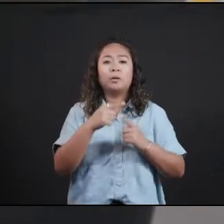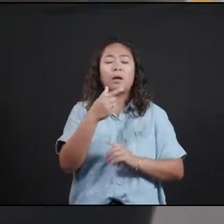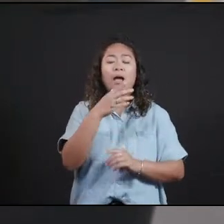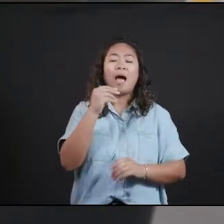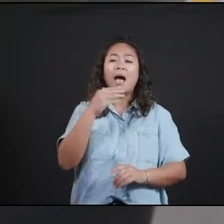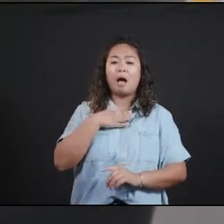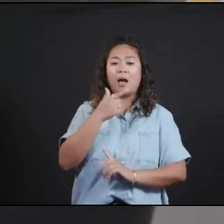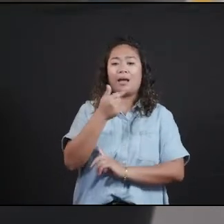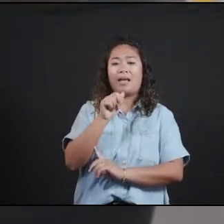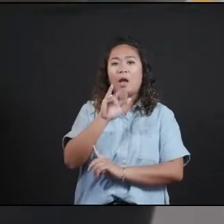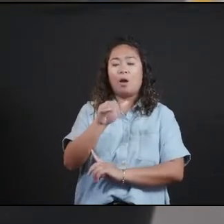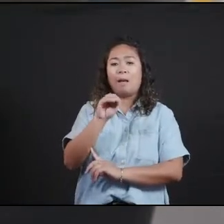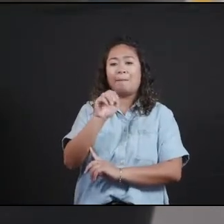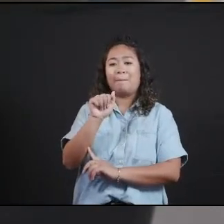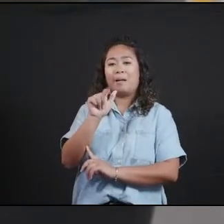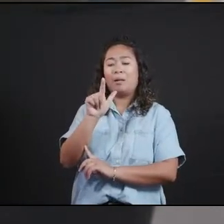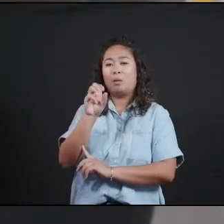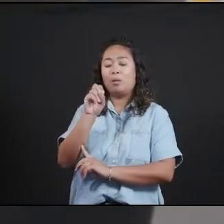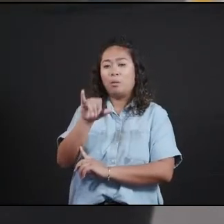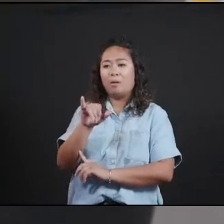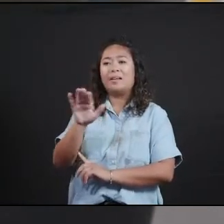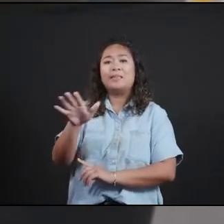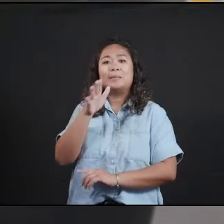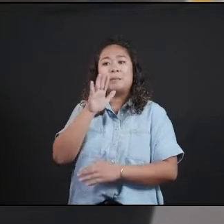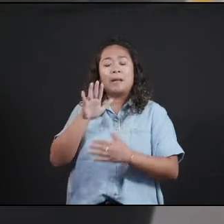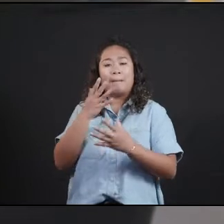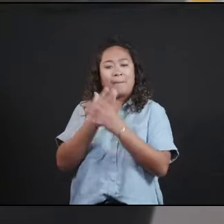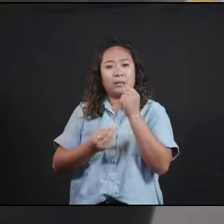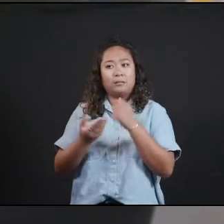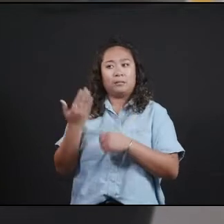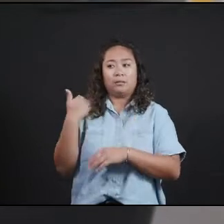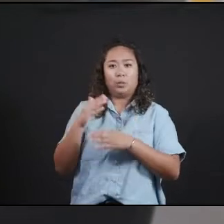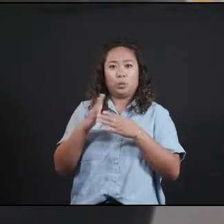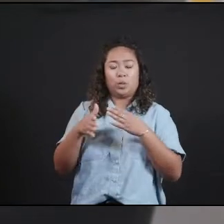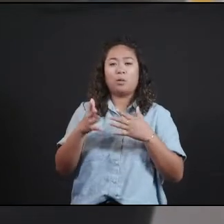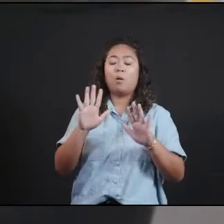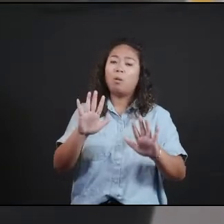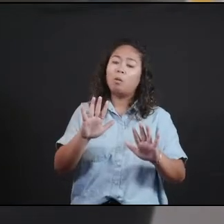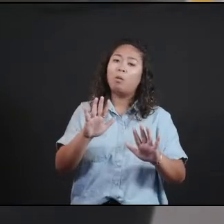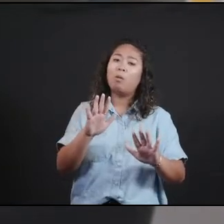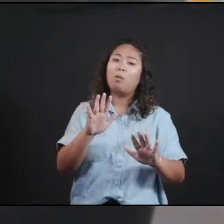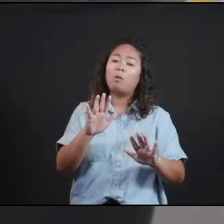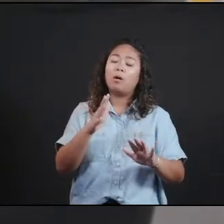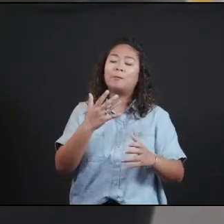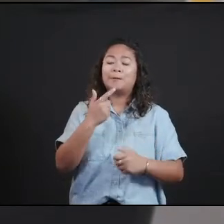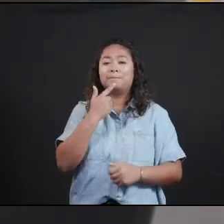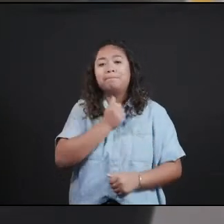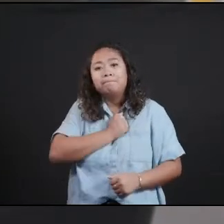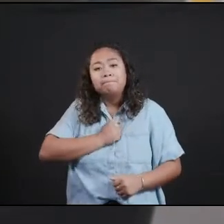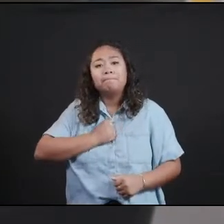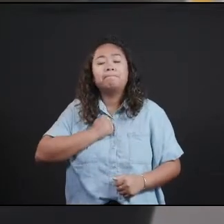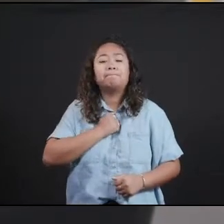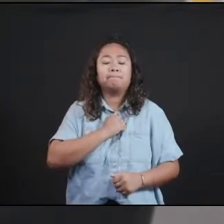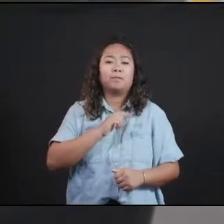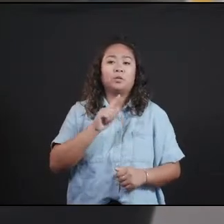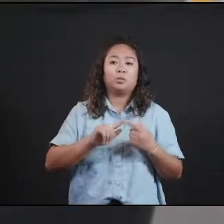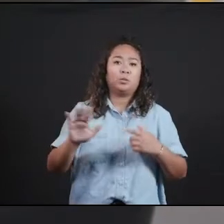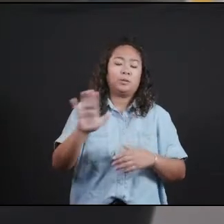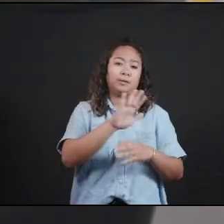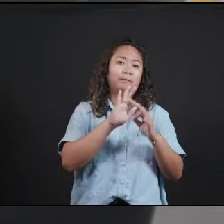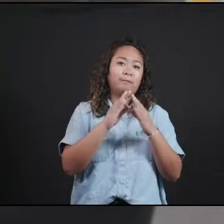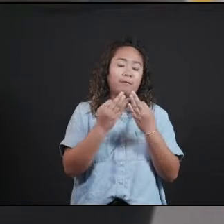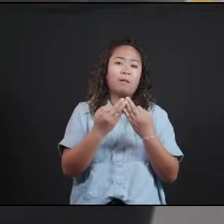paper today, asking businesses to take advantage of the same program, the payroll protection program that